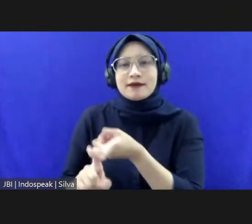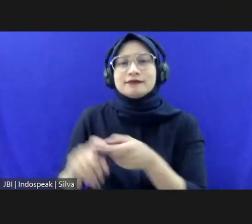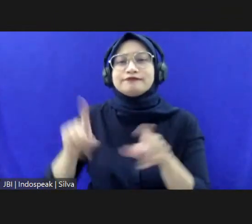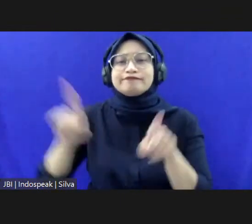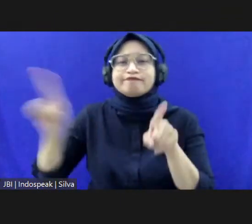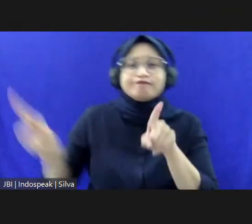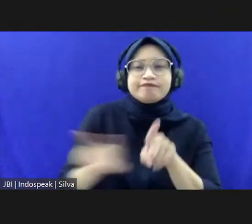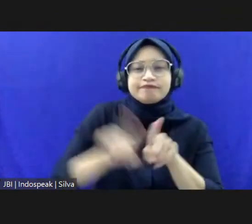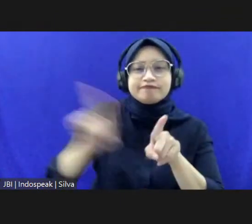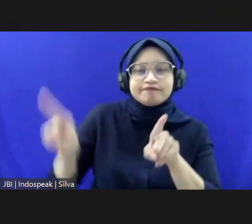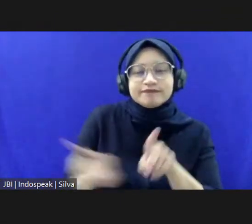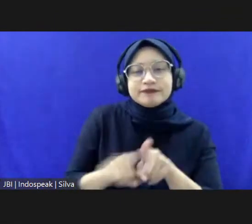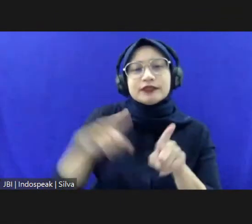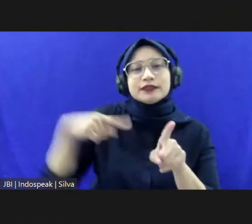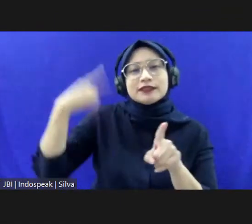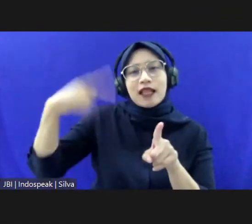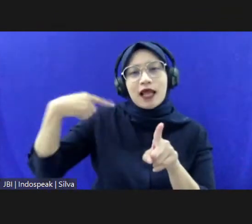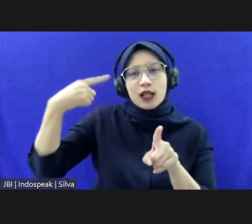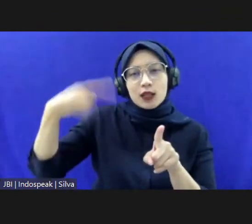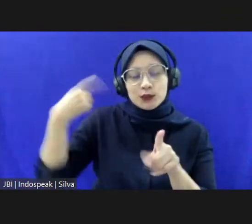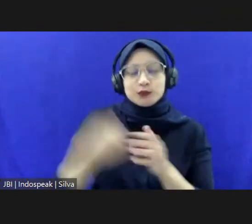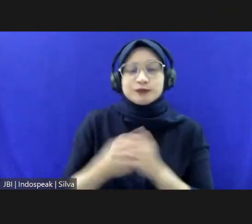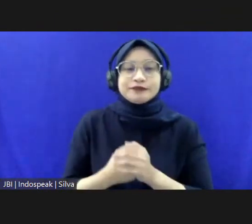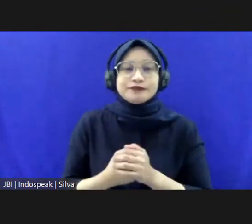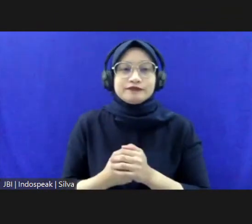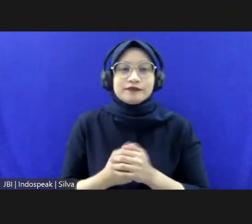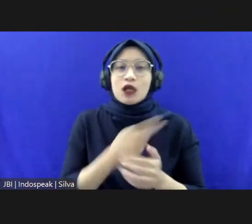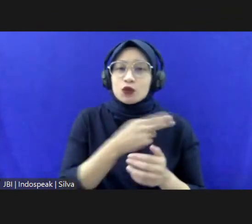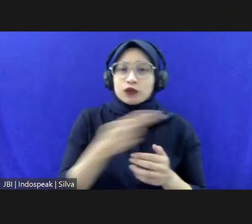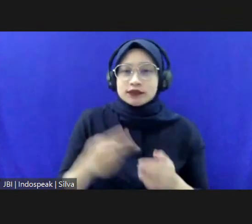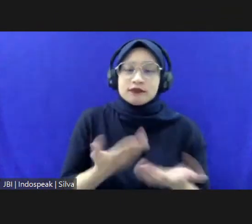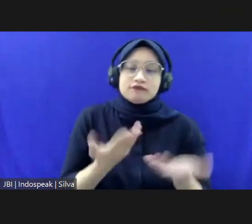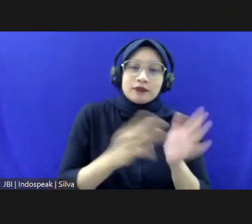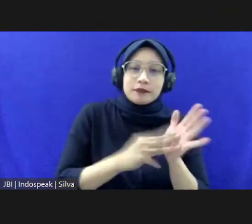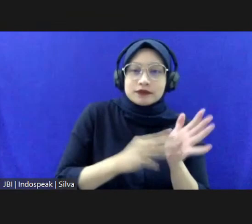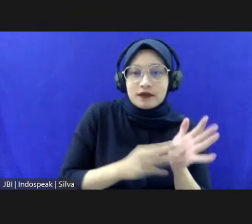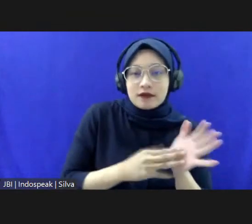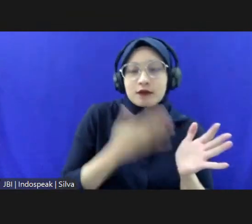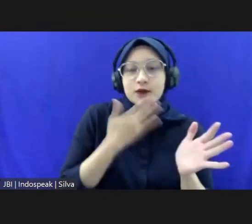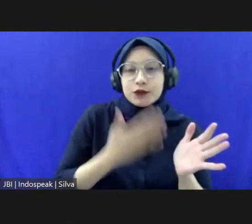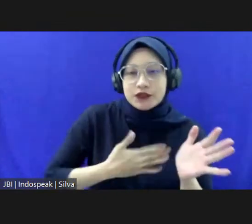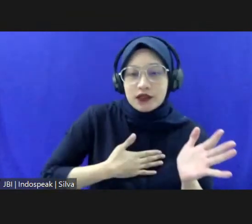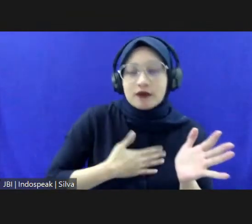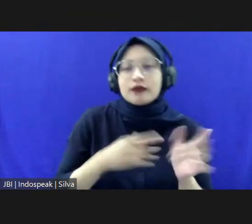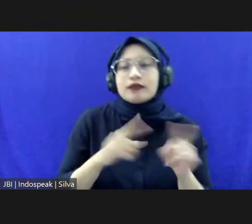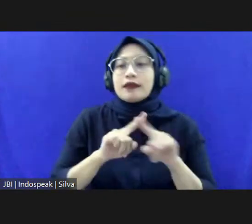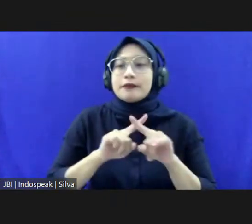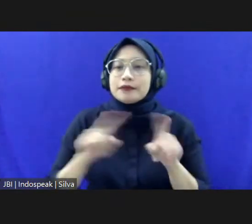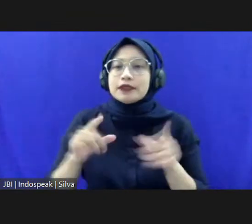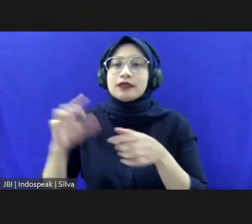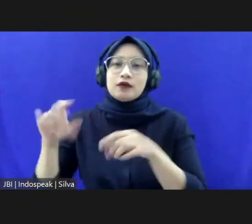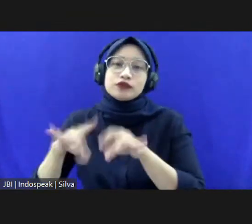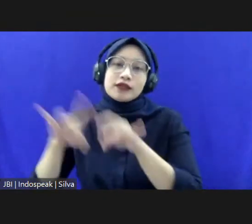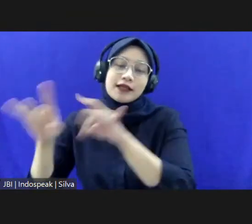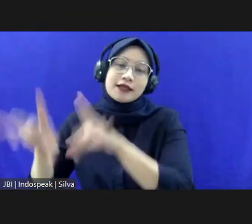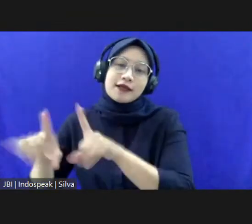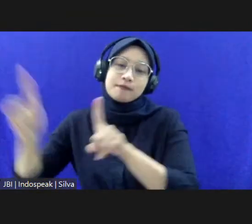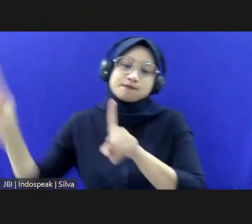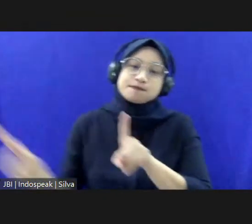problems that we might have. We hope our friendship continues to shine brightly. So thank you once